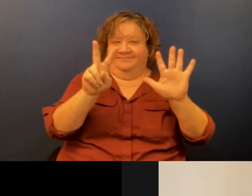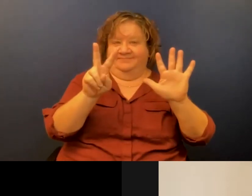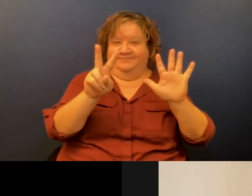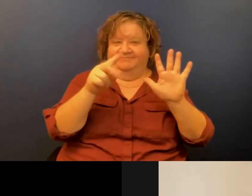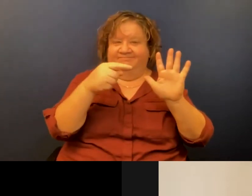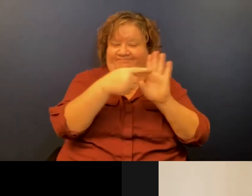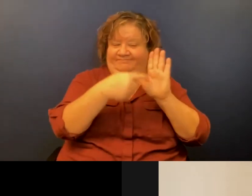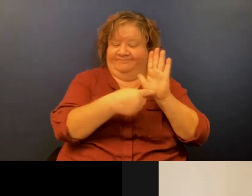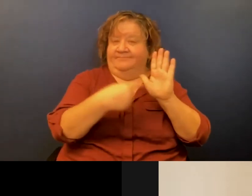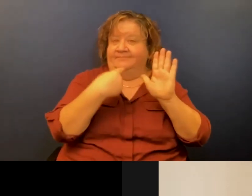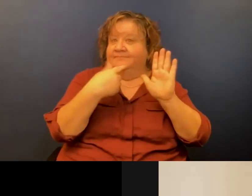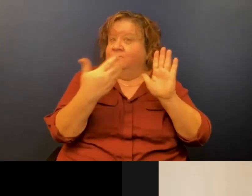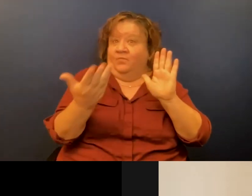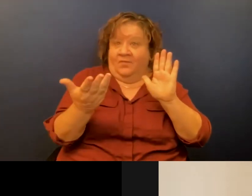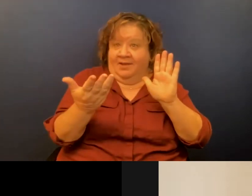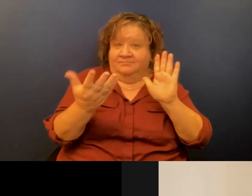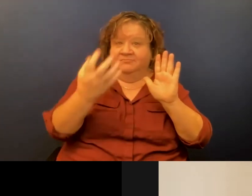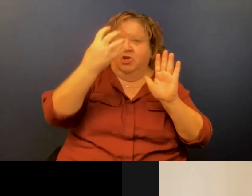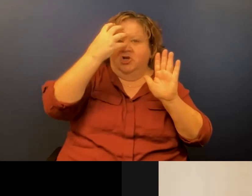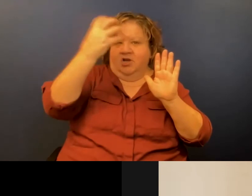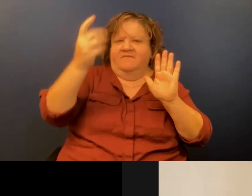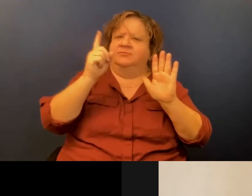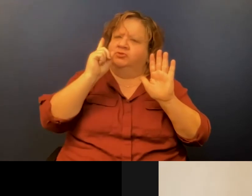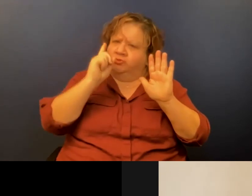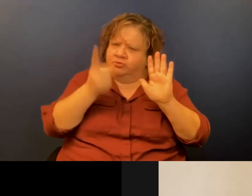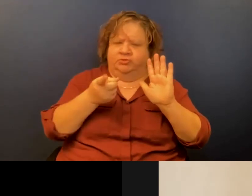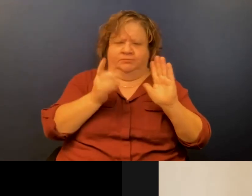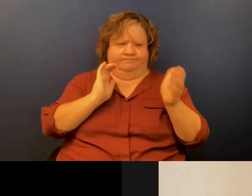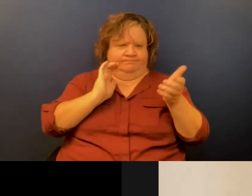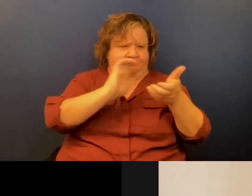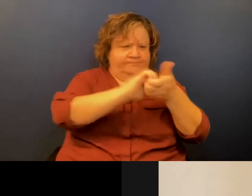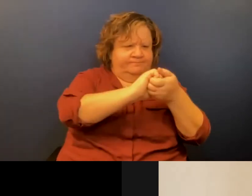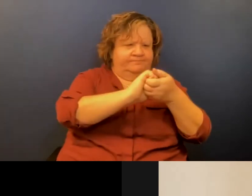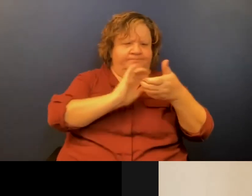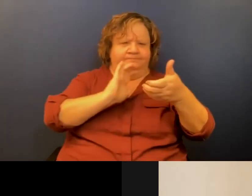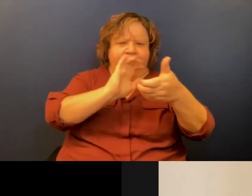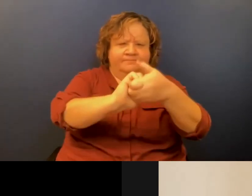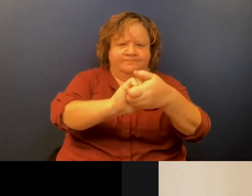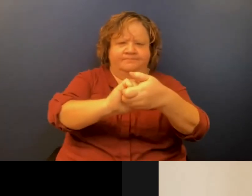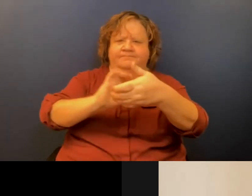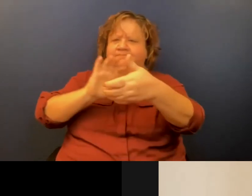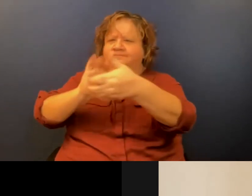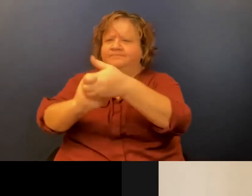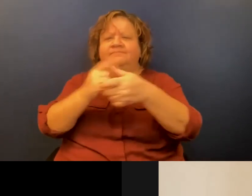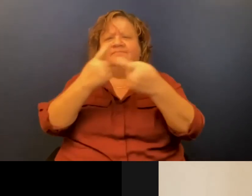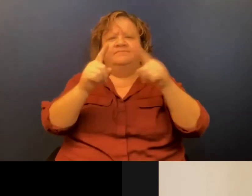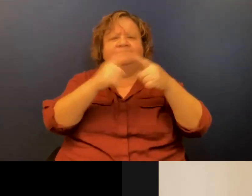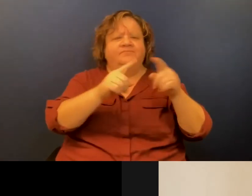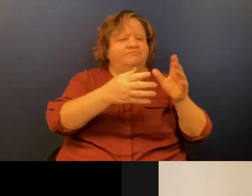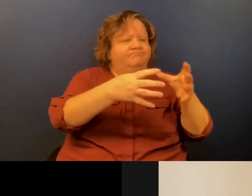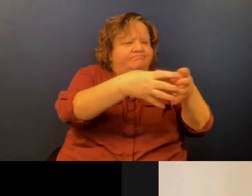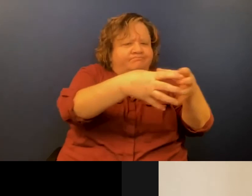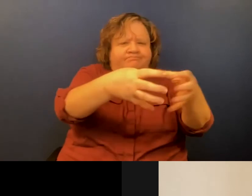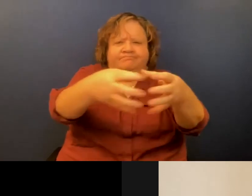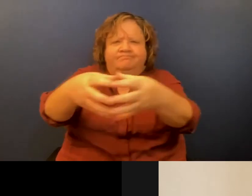order to create those mechanisms and spaces, peaceful spaces, where there's